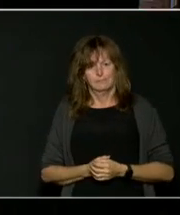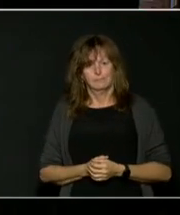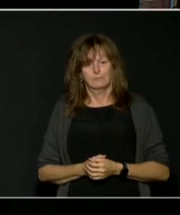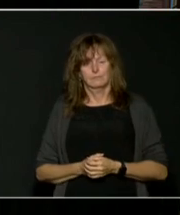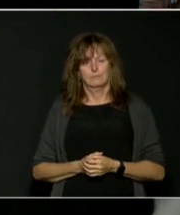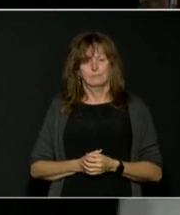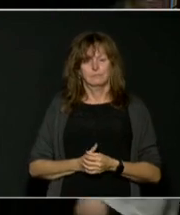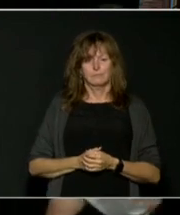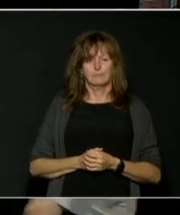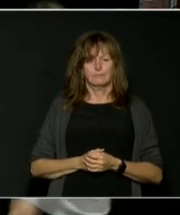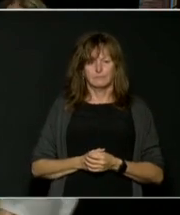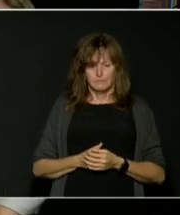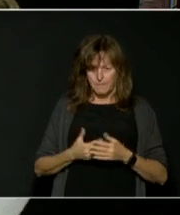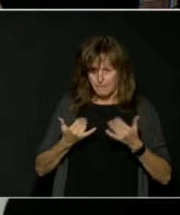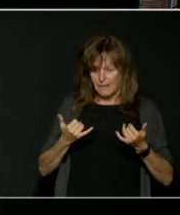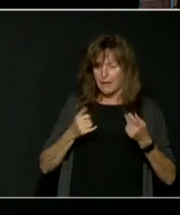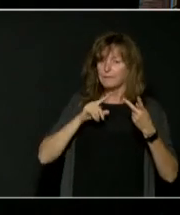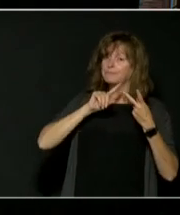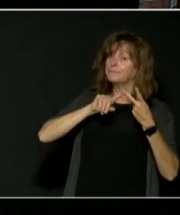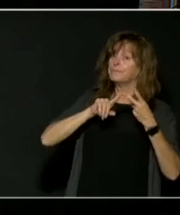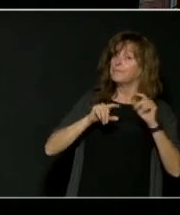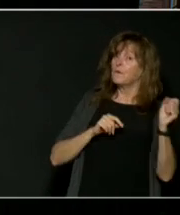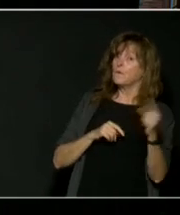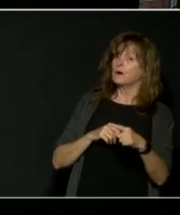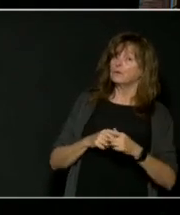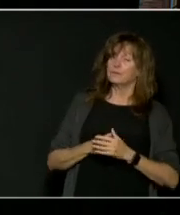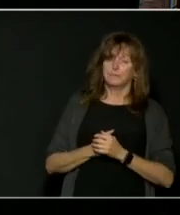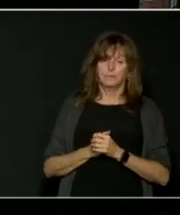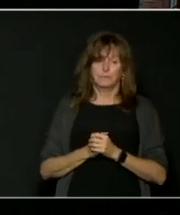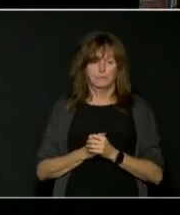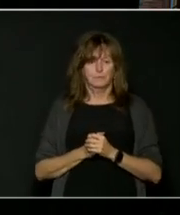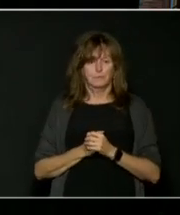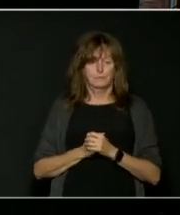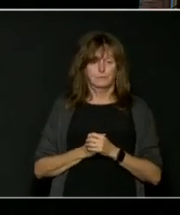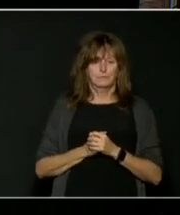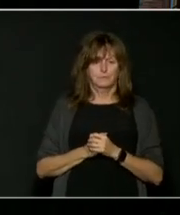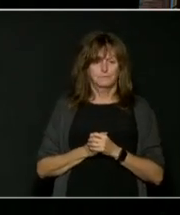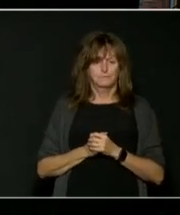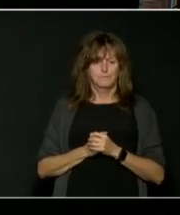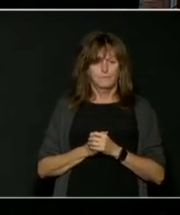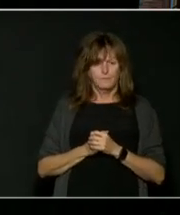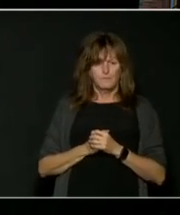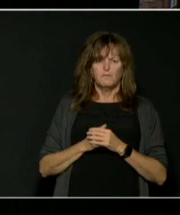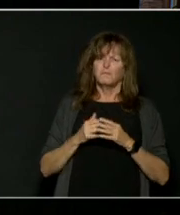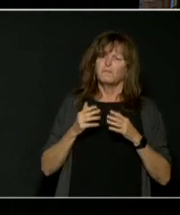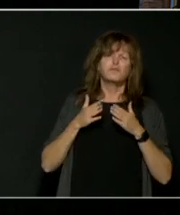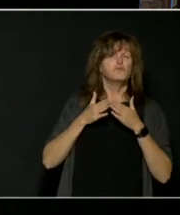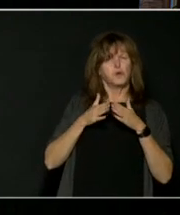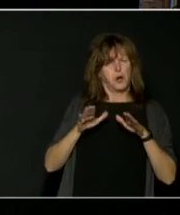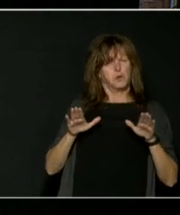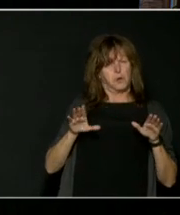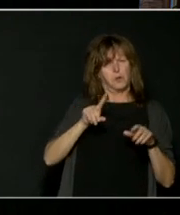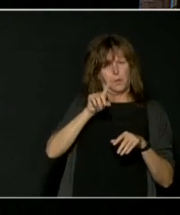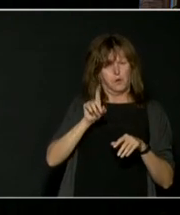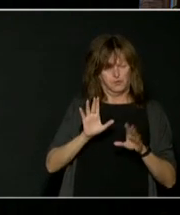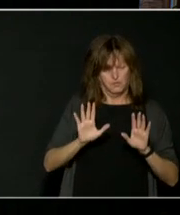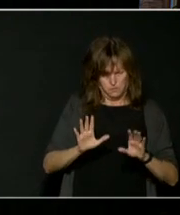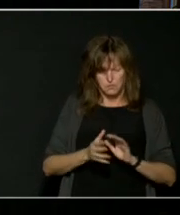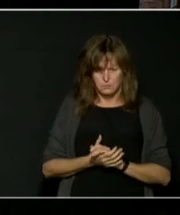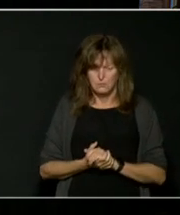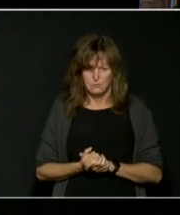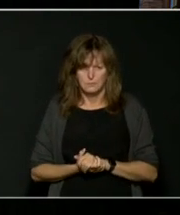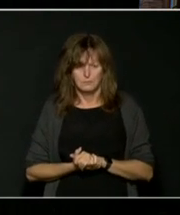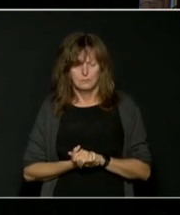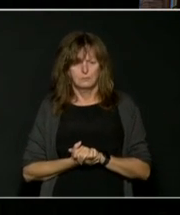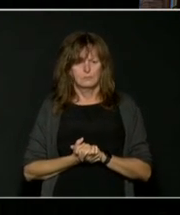Yes, thank you. Also, just a more general question. Do you have a better understanding now